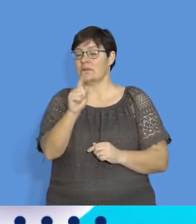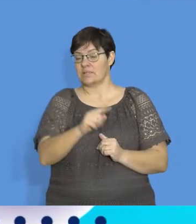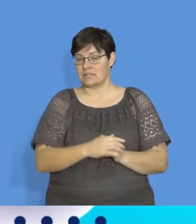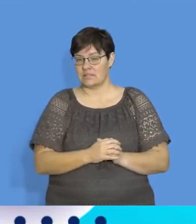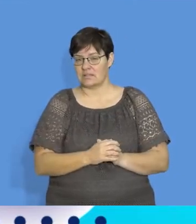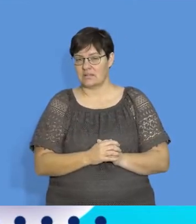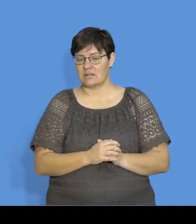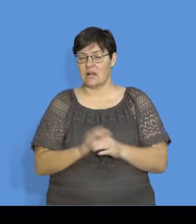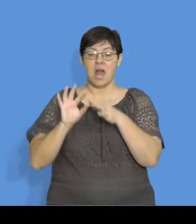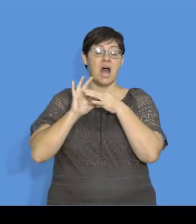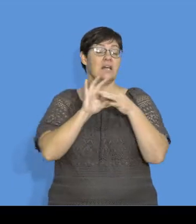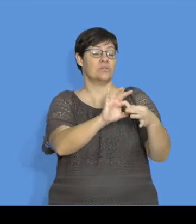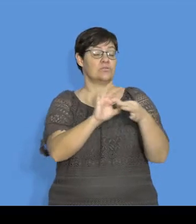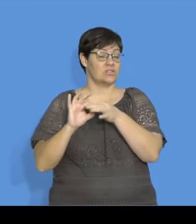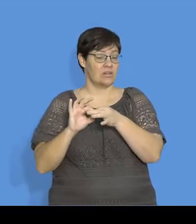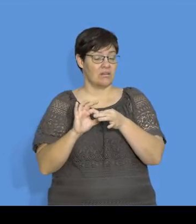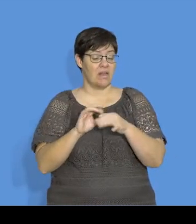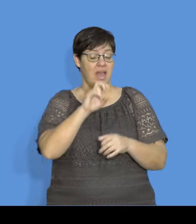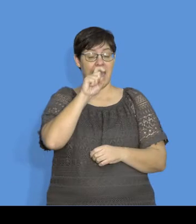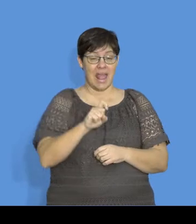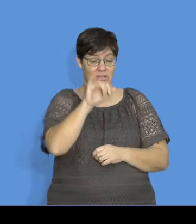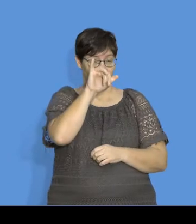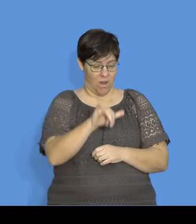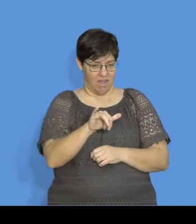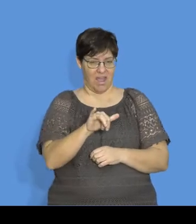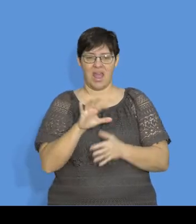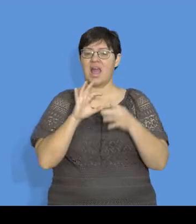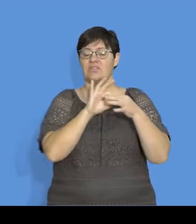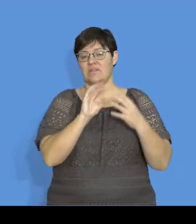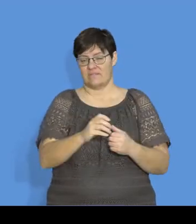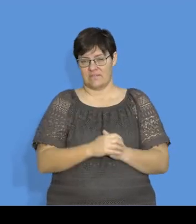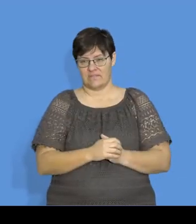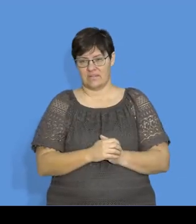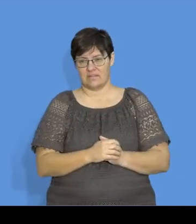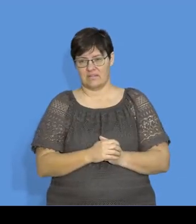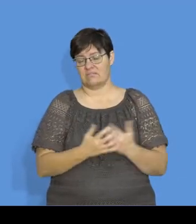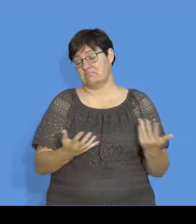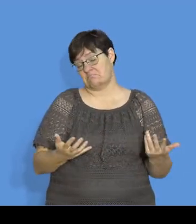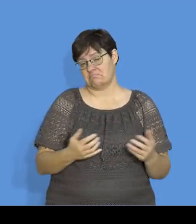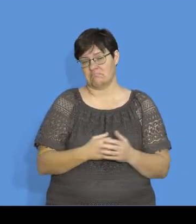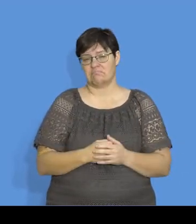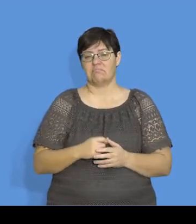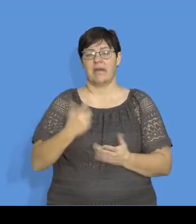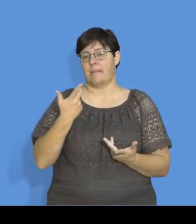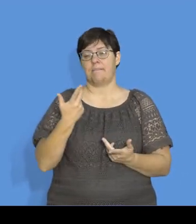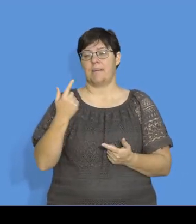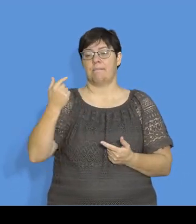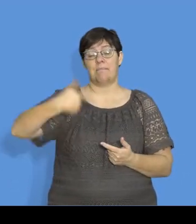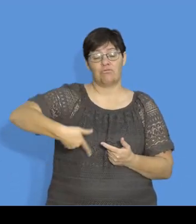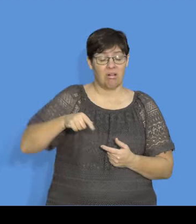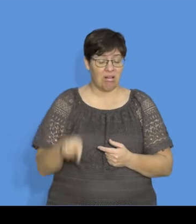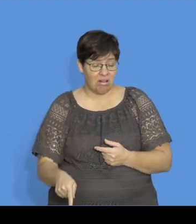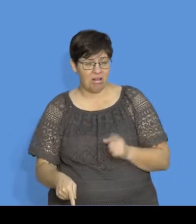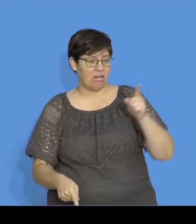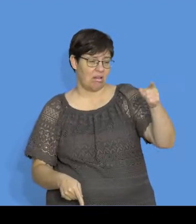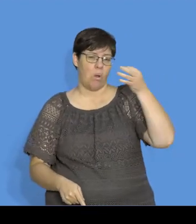now there's a strong association between the x and y. And remember, x could be anything. It could be petrol price, and this could